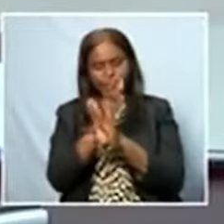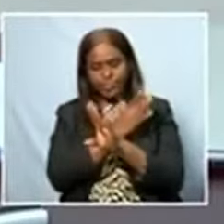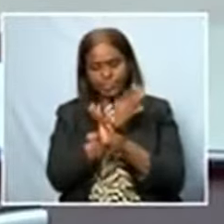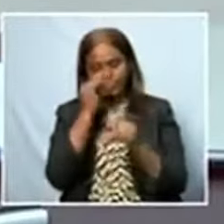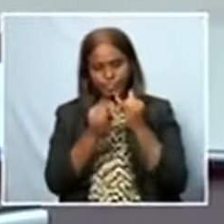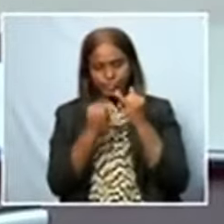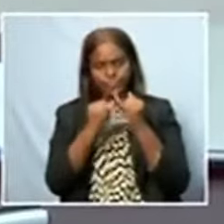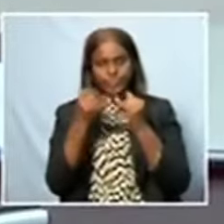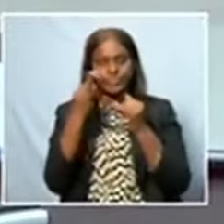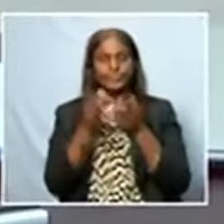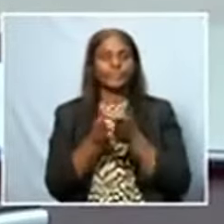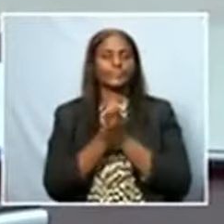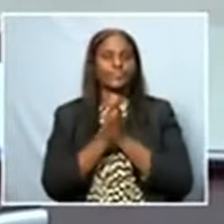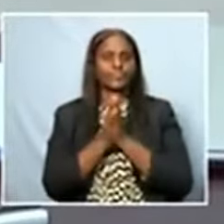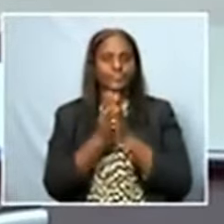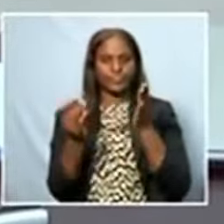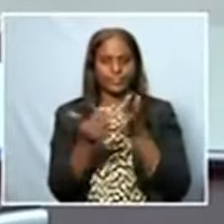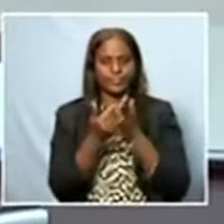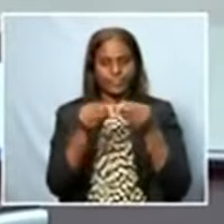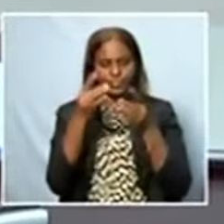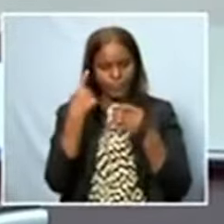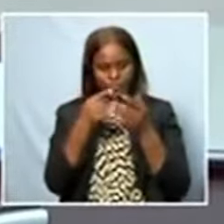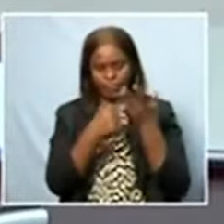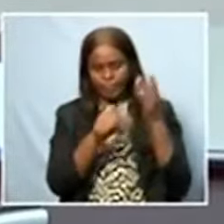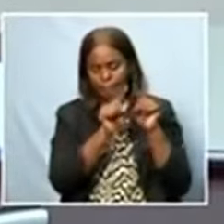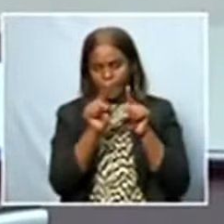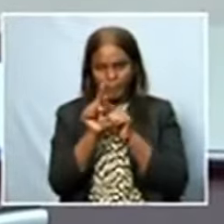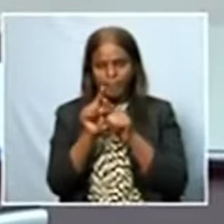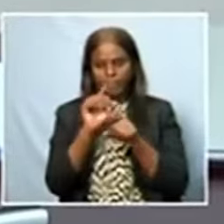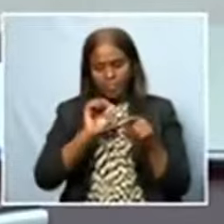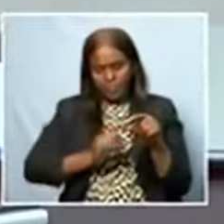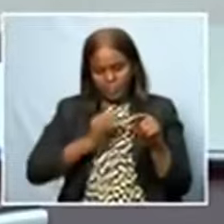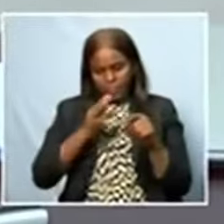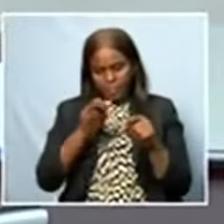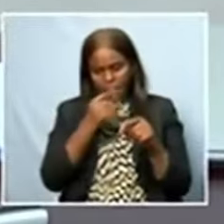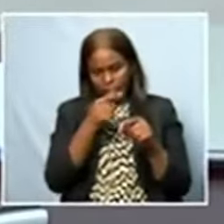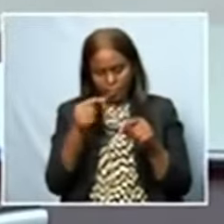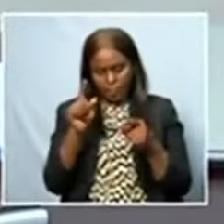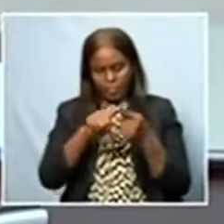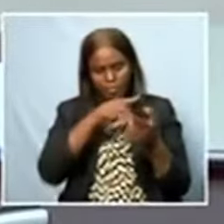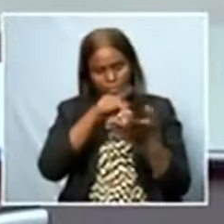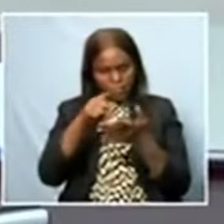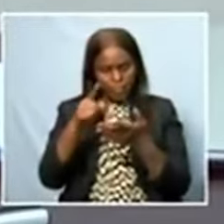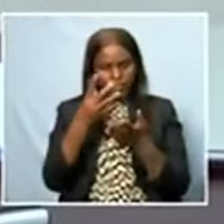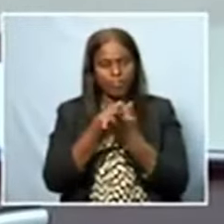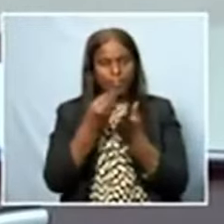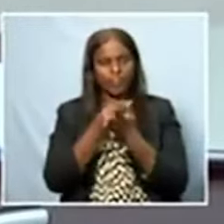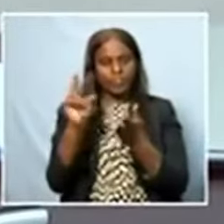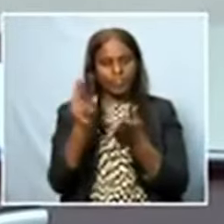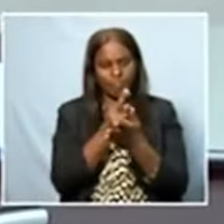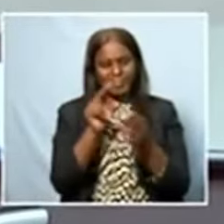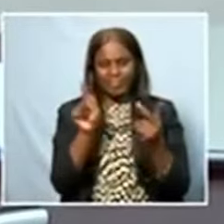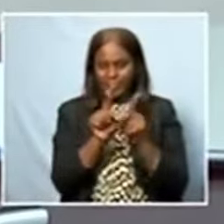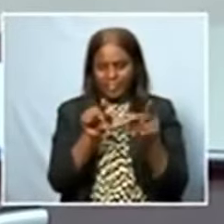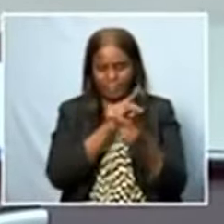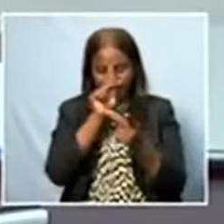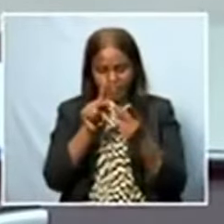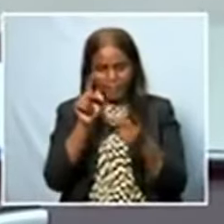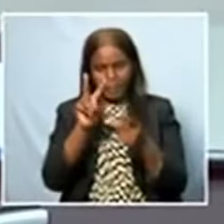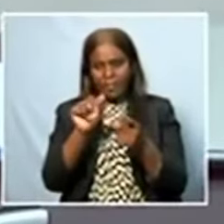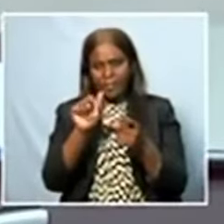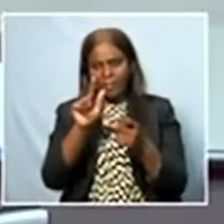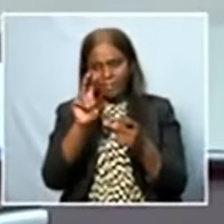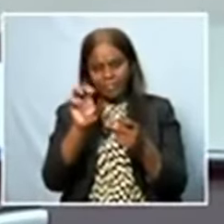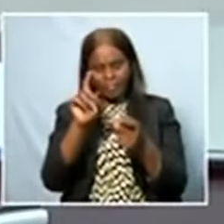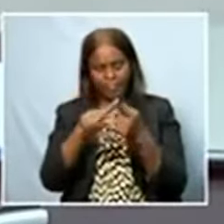an appeal. The new provision also entitles owners of the goods to be paid a refund equivalent to the value of the goods